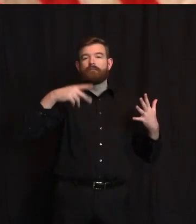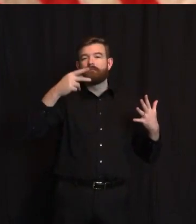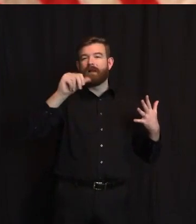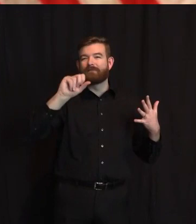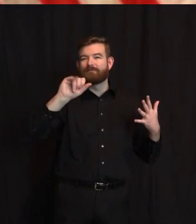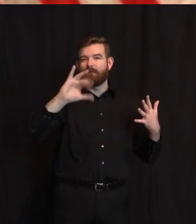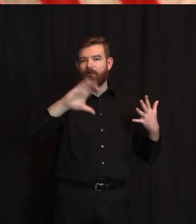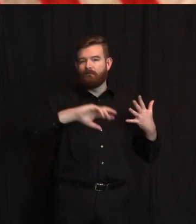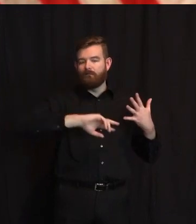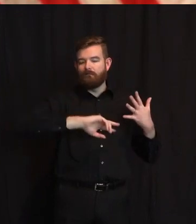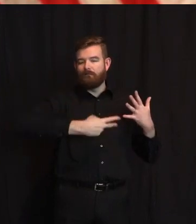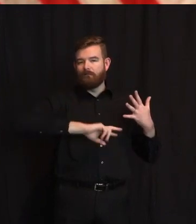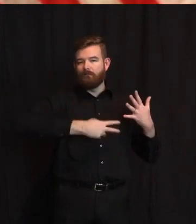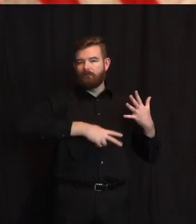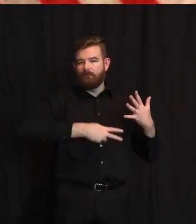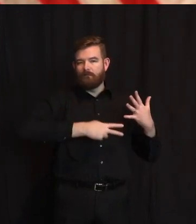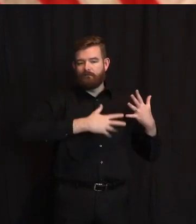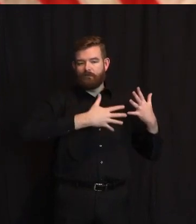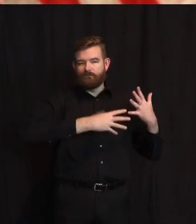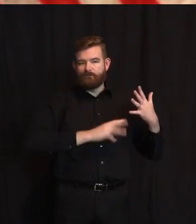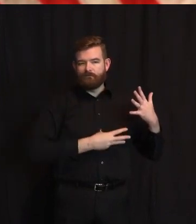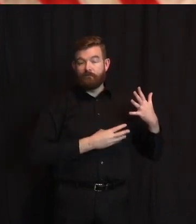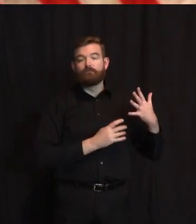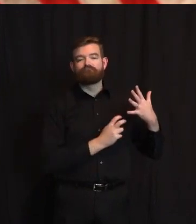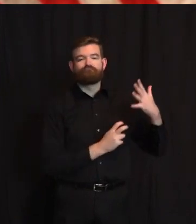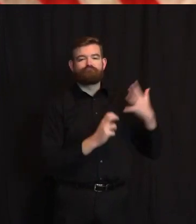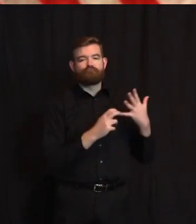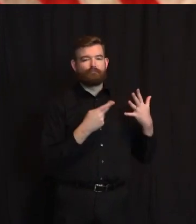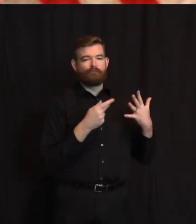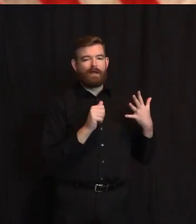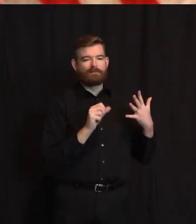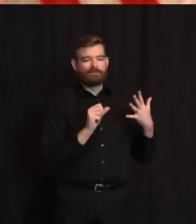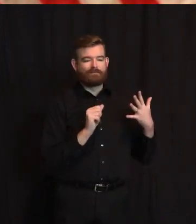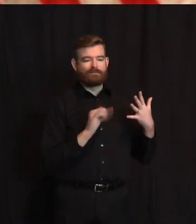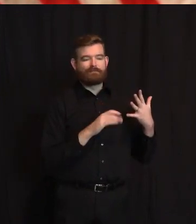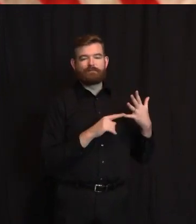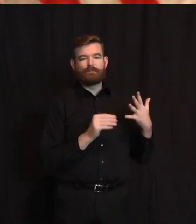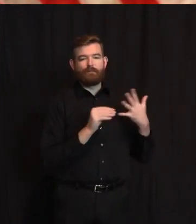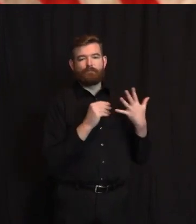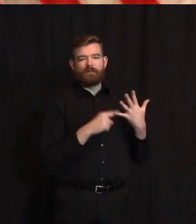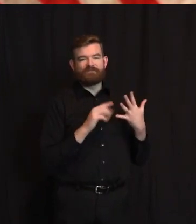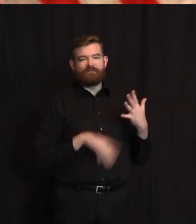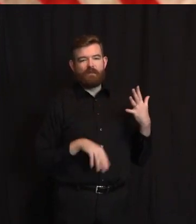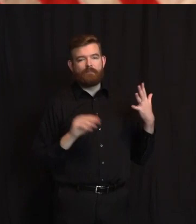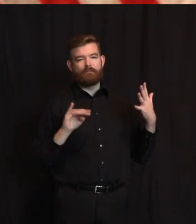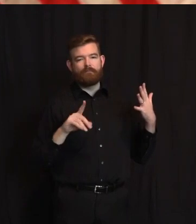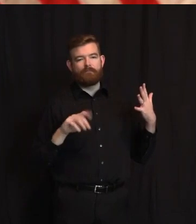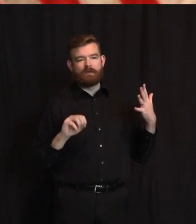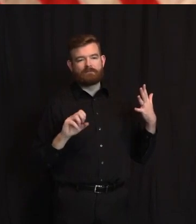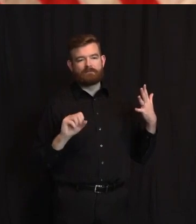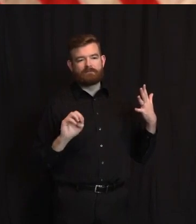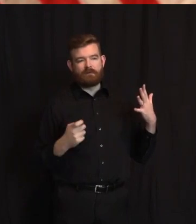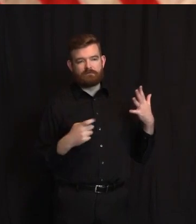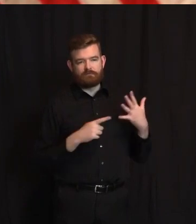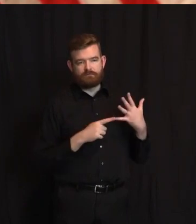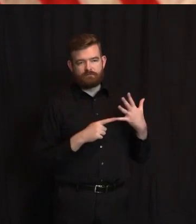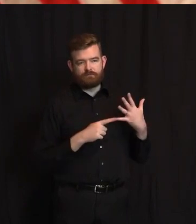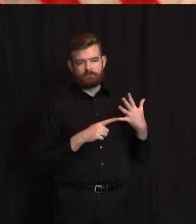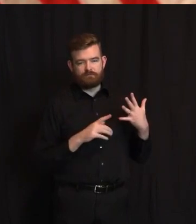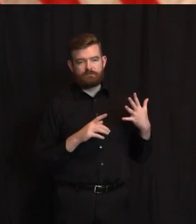the same neighborhood. Middlesex is now slightly ahead with more positive cases than Passaic. So those are the top now